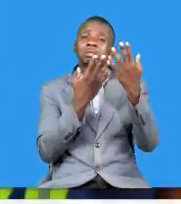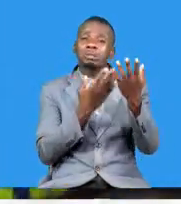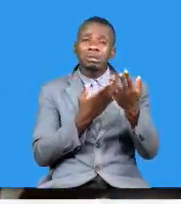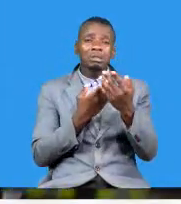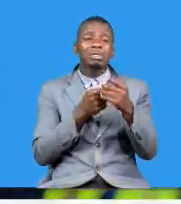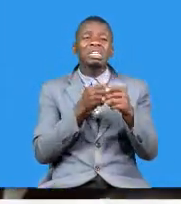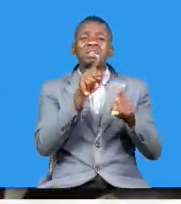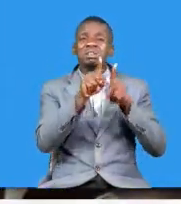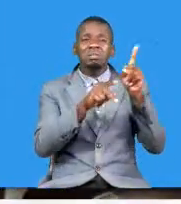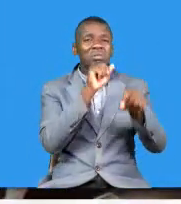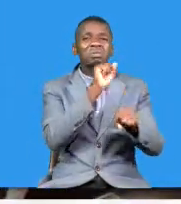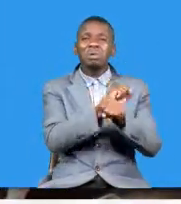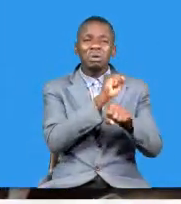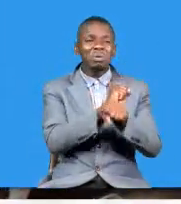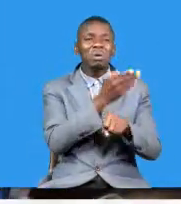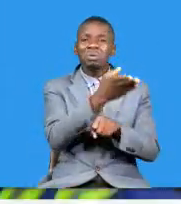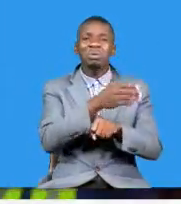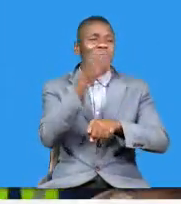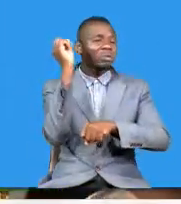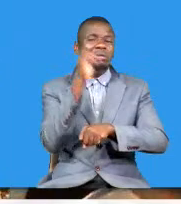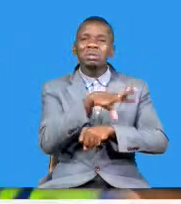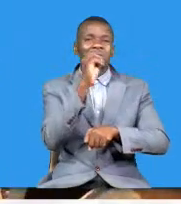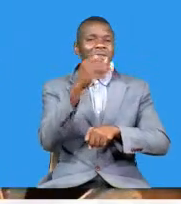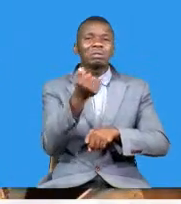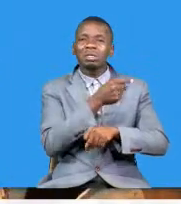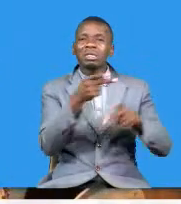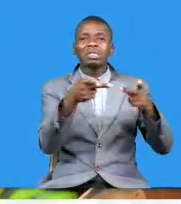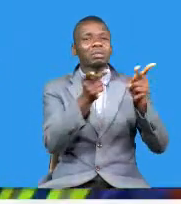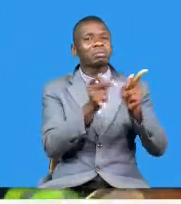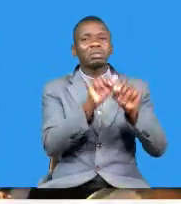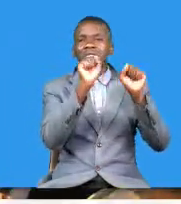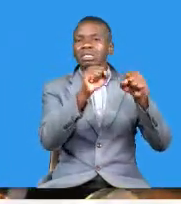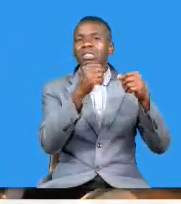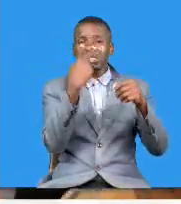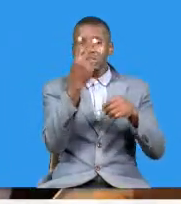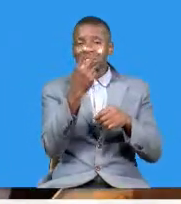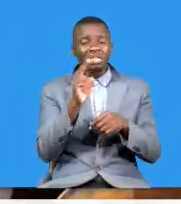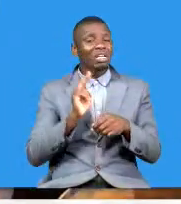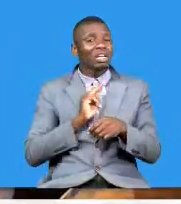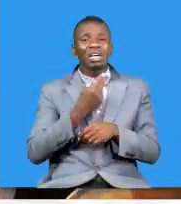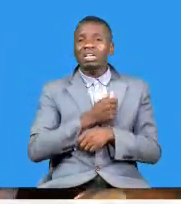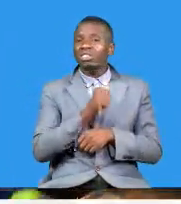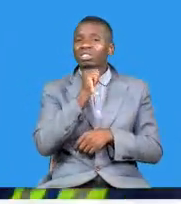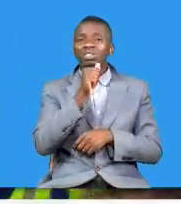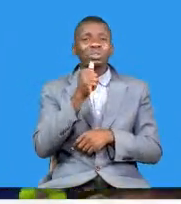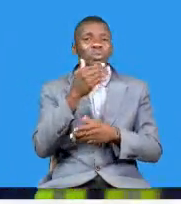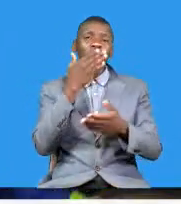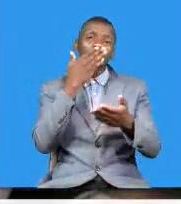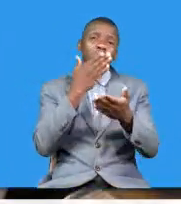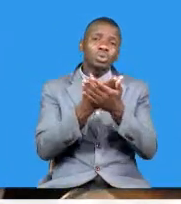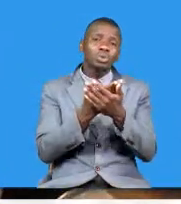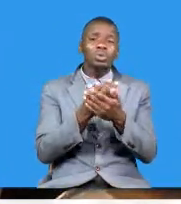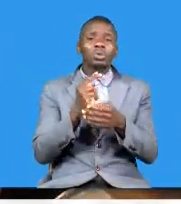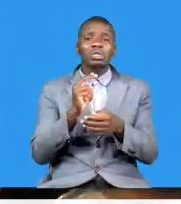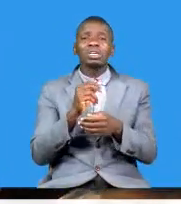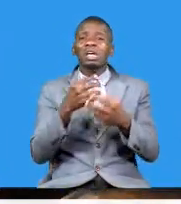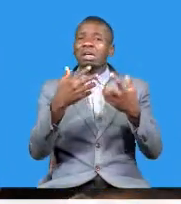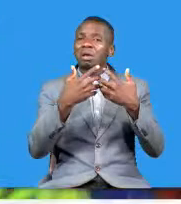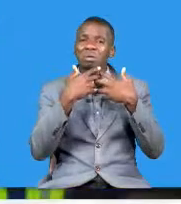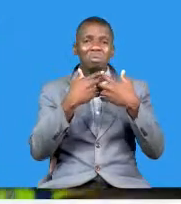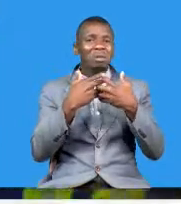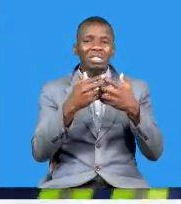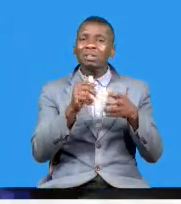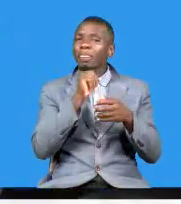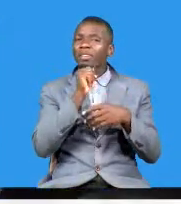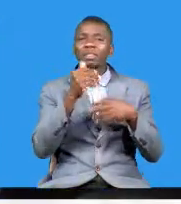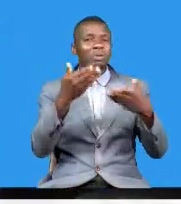then we dump anyhow. This is what is causing now the dump site to look as if it's full, but the government, they are failing to provide the machines. They don't